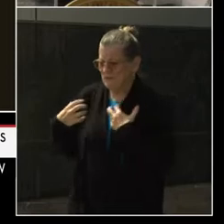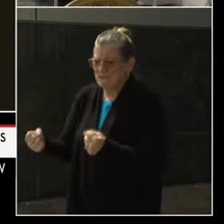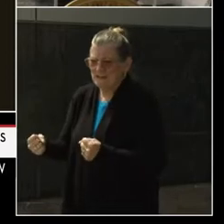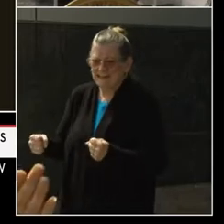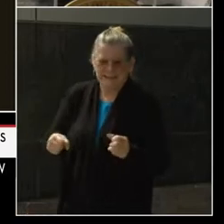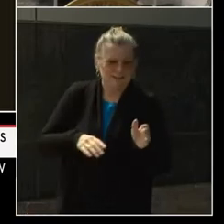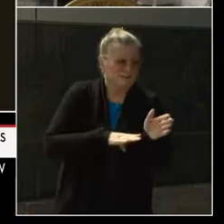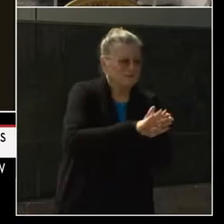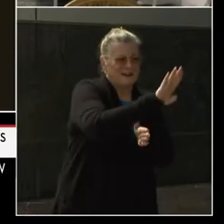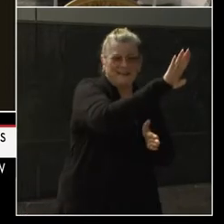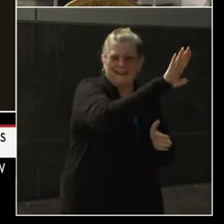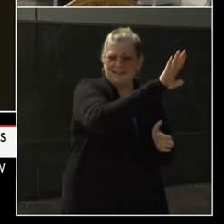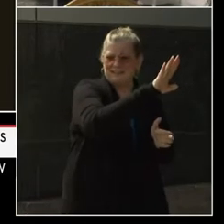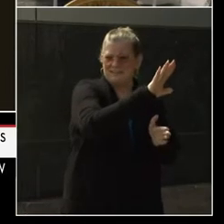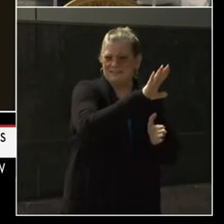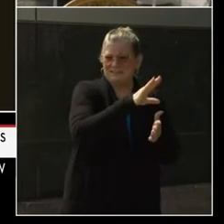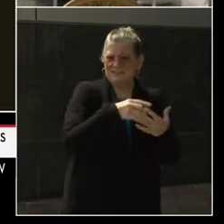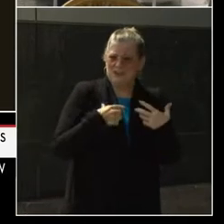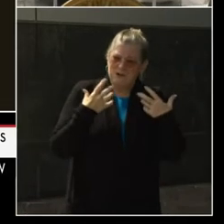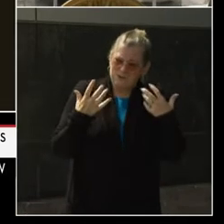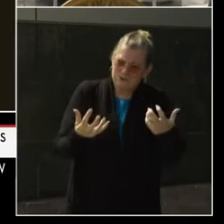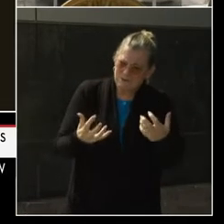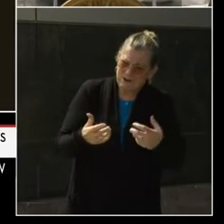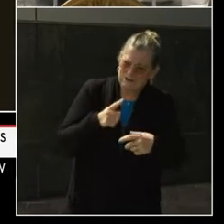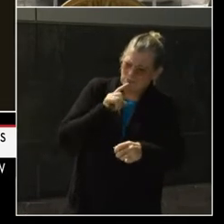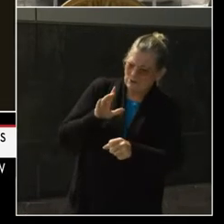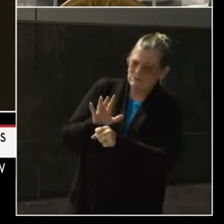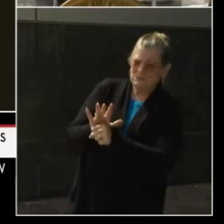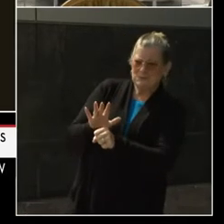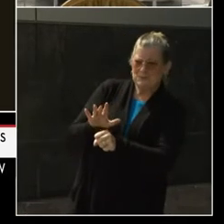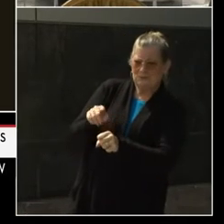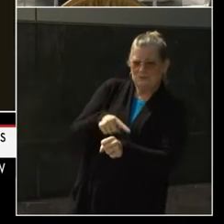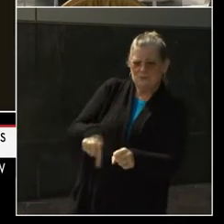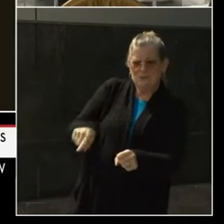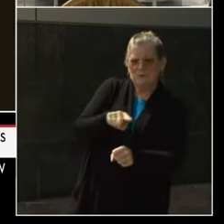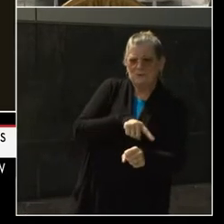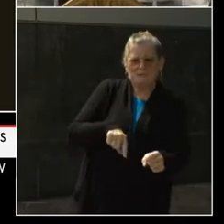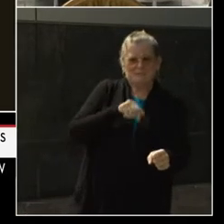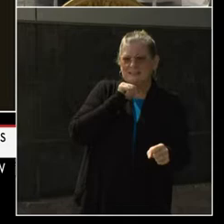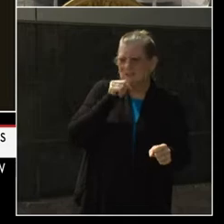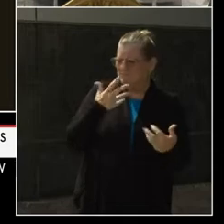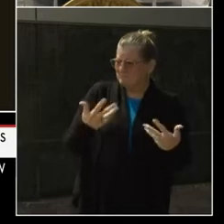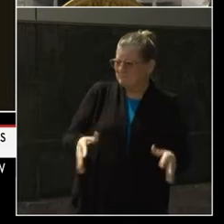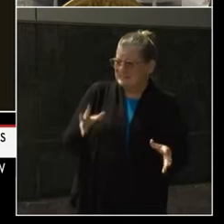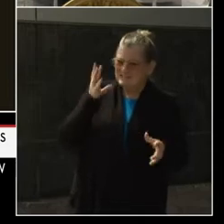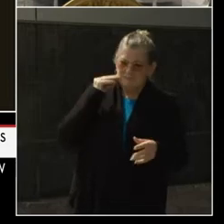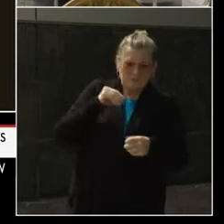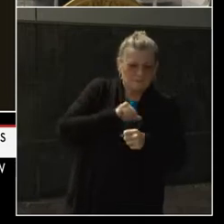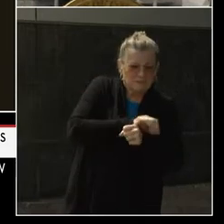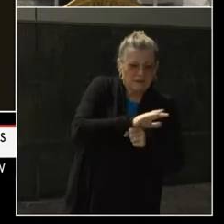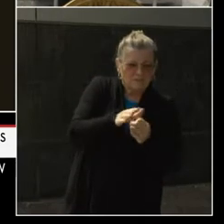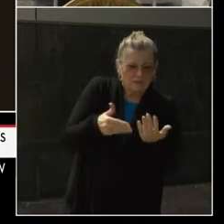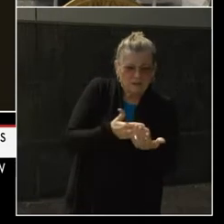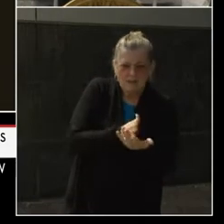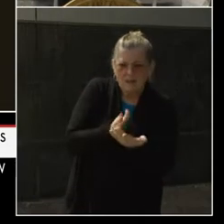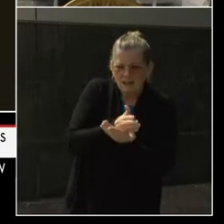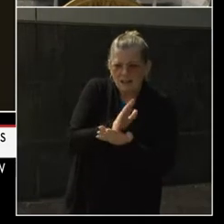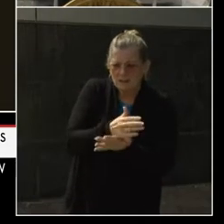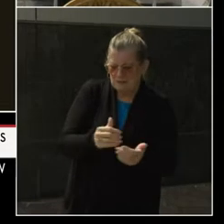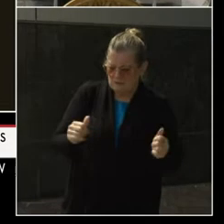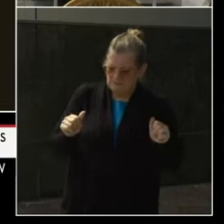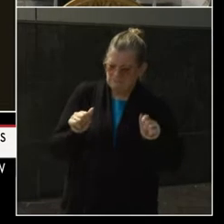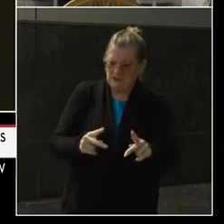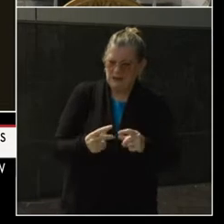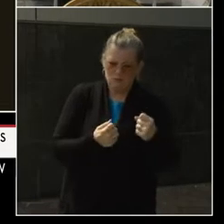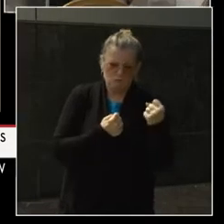that students who experienced the pandemic but came back strong and ready to learn have the opportunity to learn and